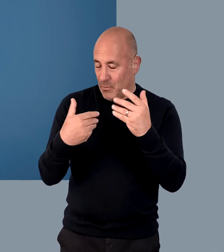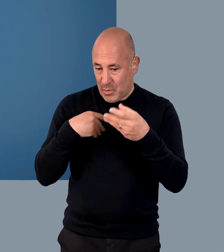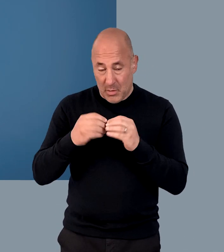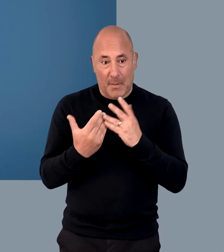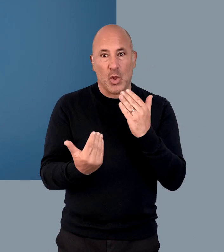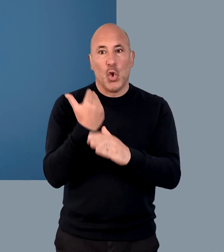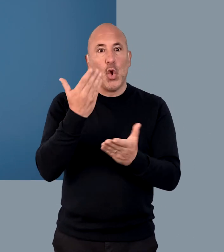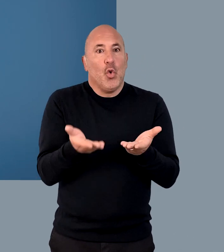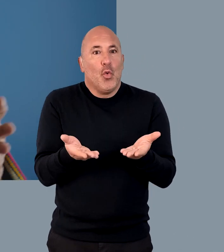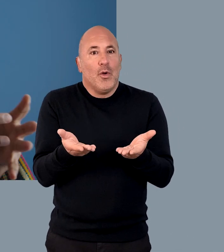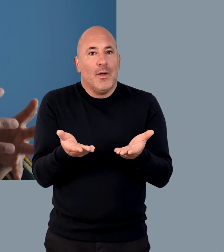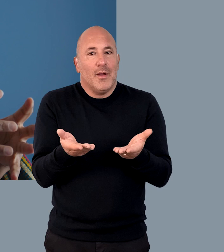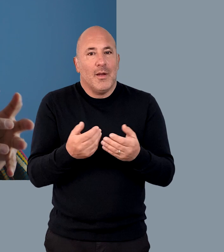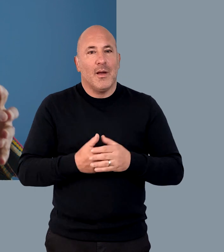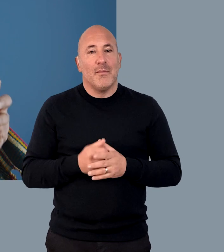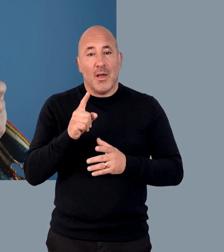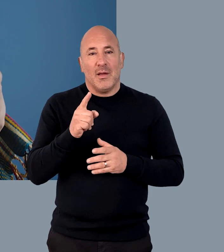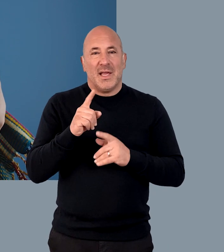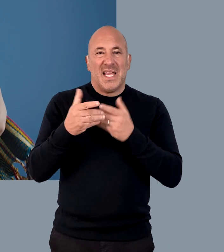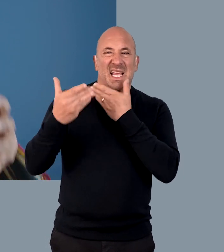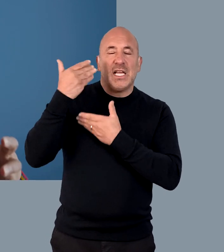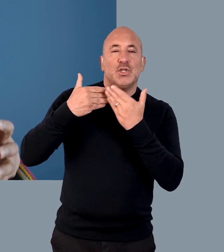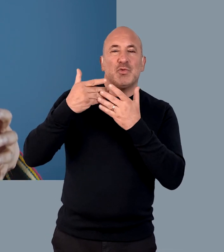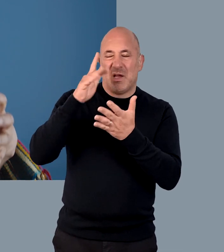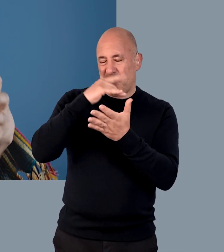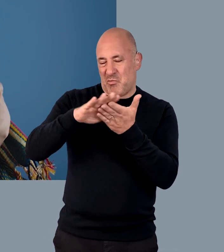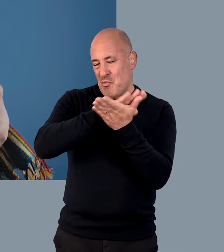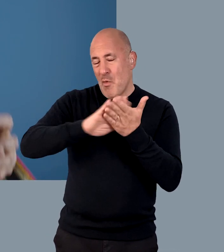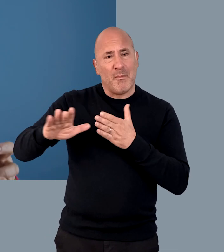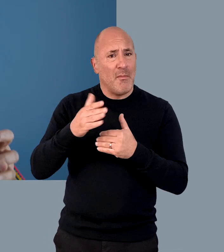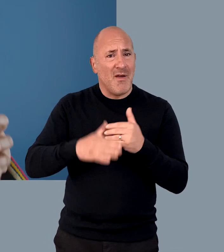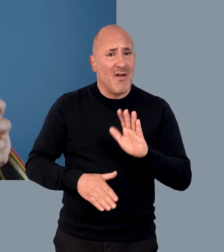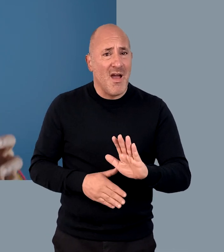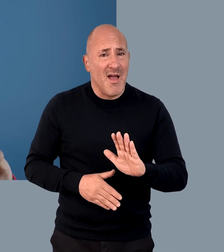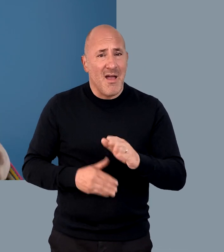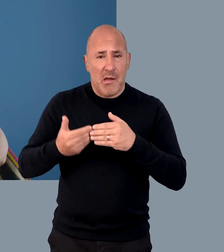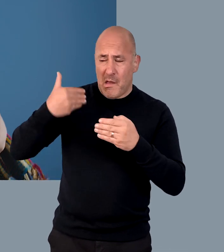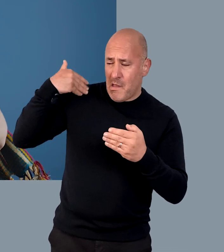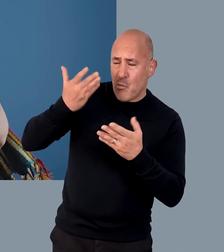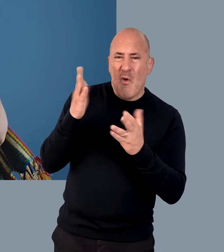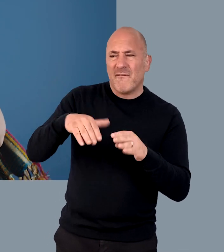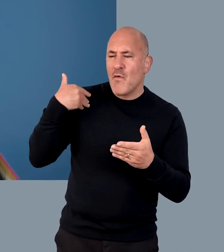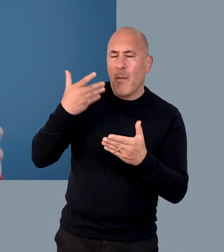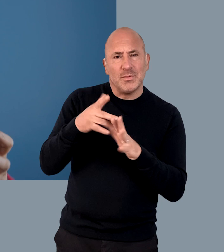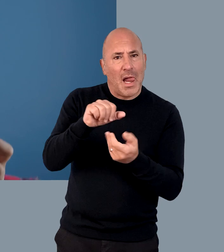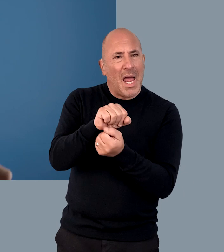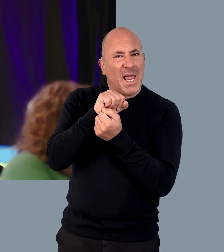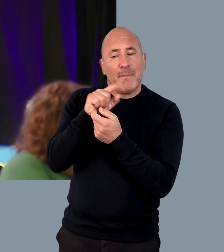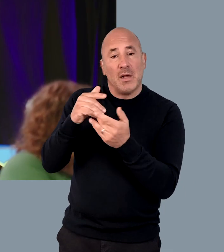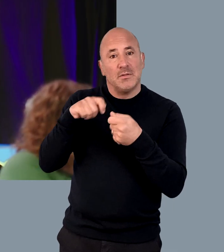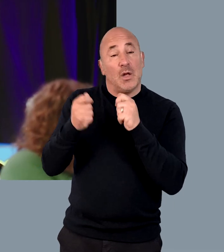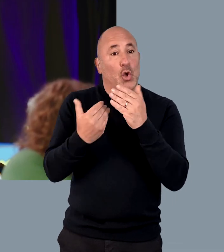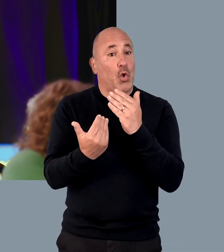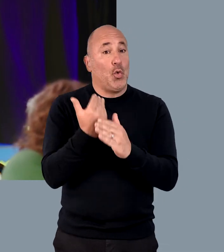something new is created, but you haven't completely destroyed the history, the heritage that it sort of stemmed